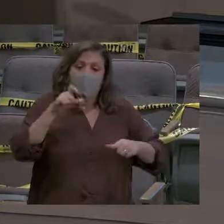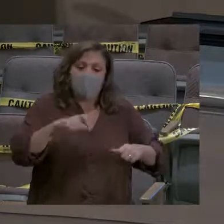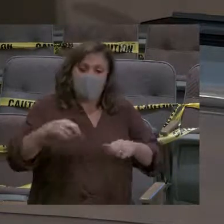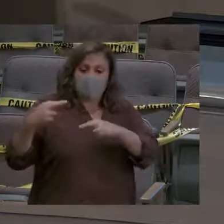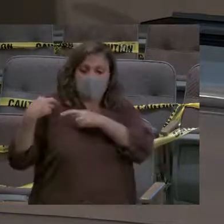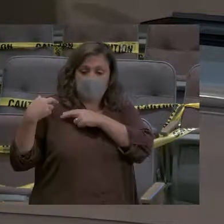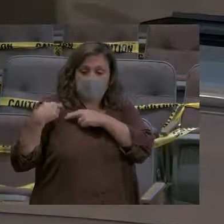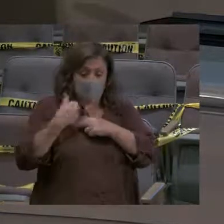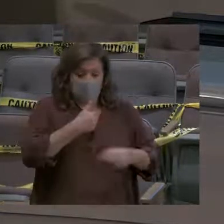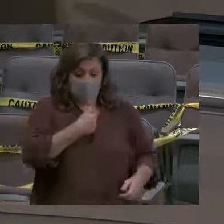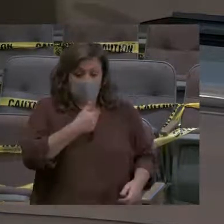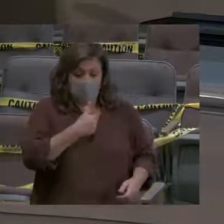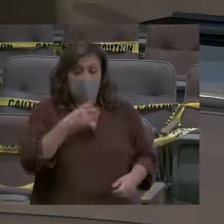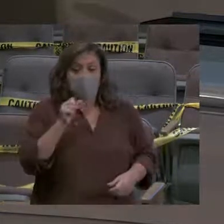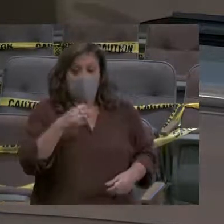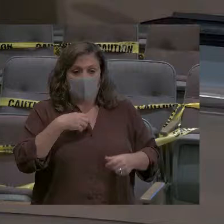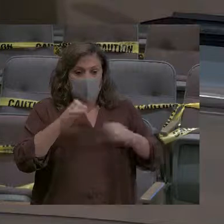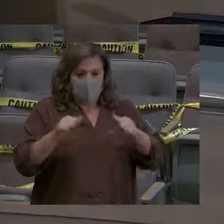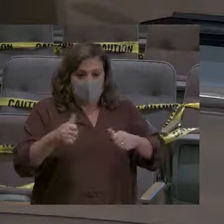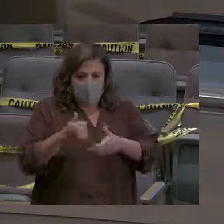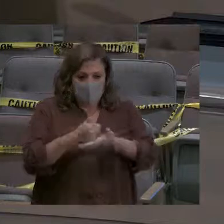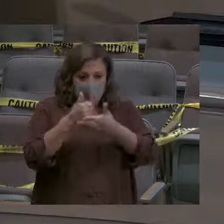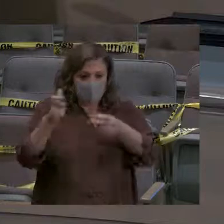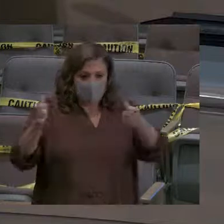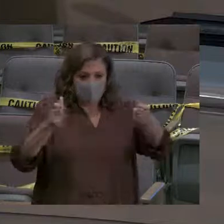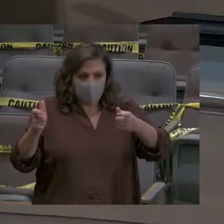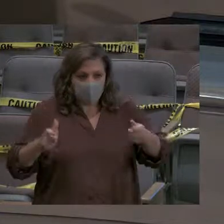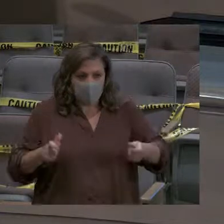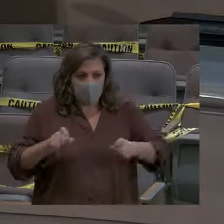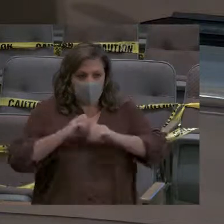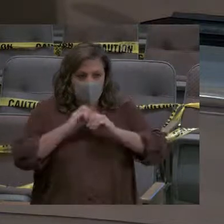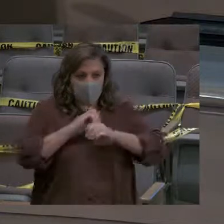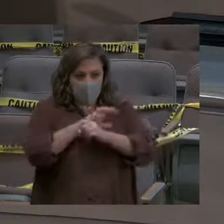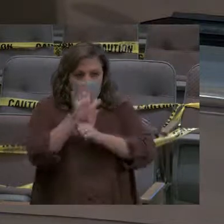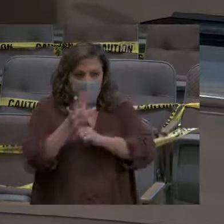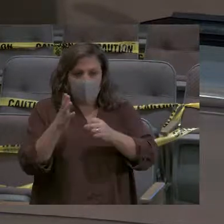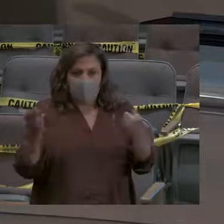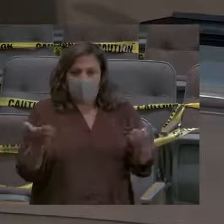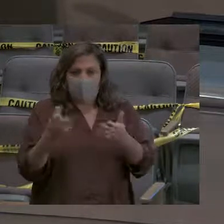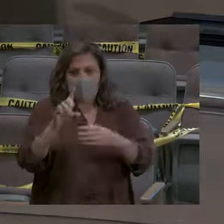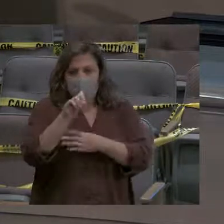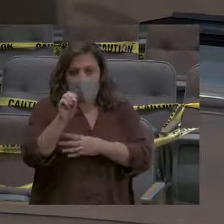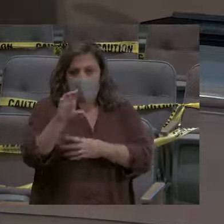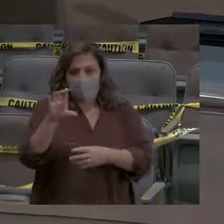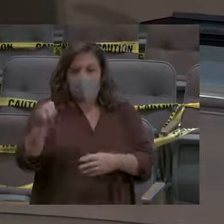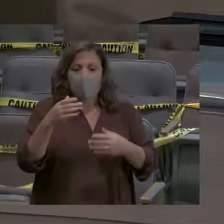can help get COVID-19 under control here in Dougherty County. Thank you.